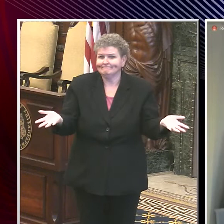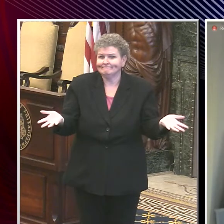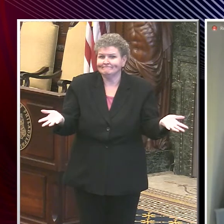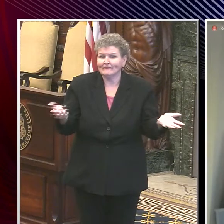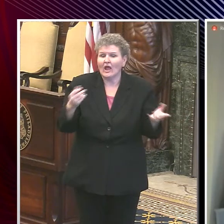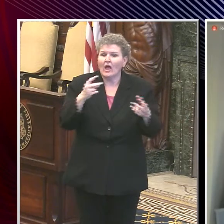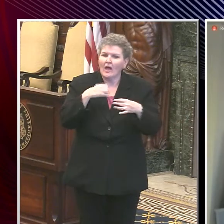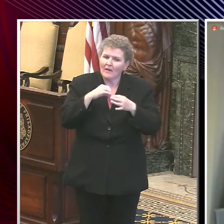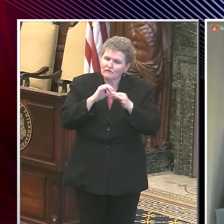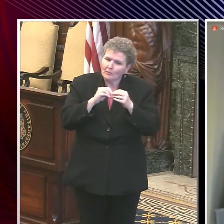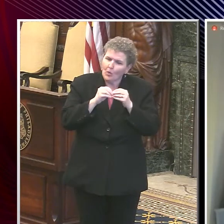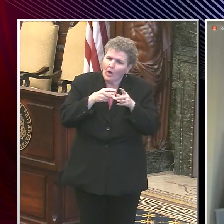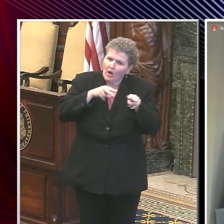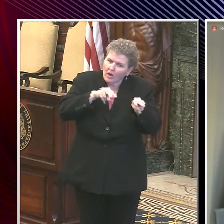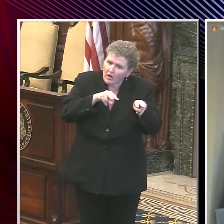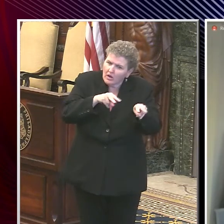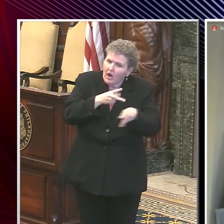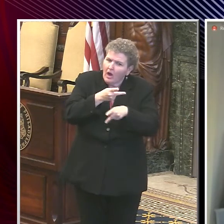about predicting the future.